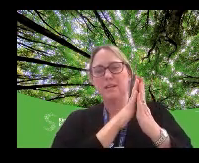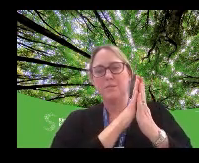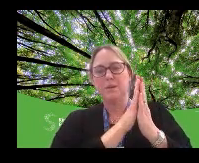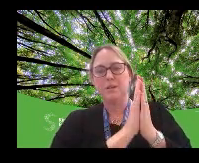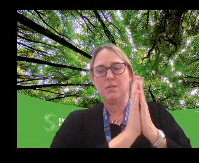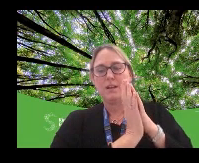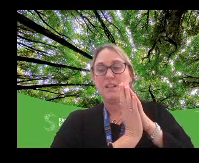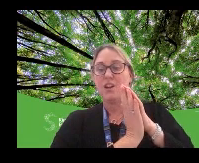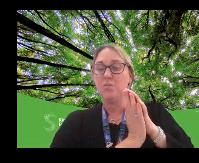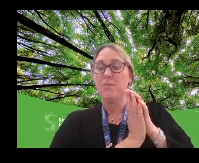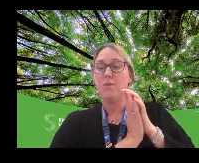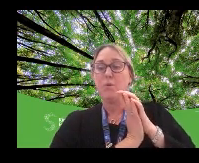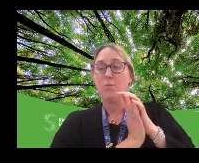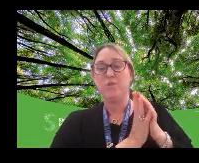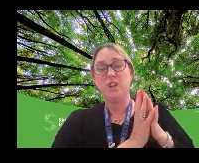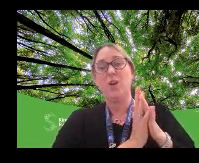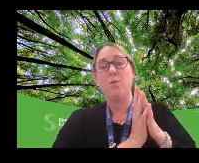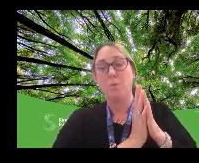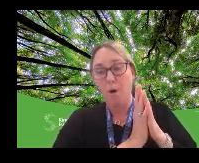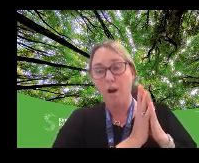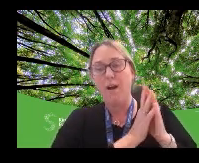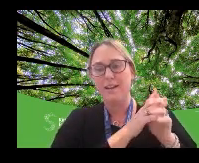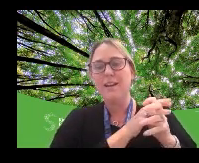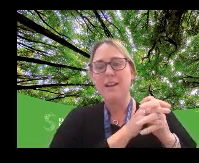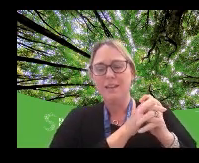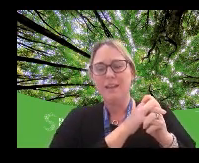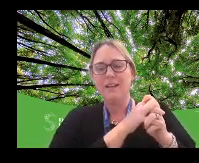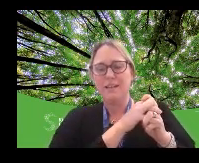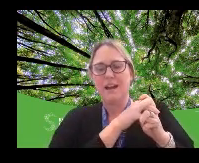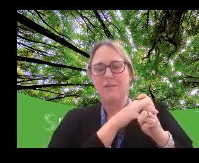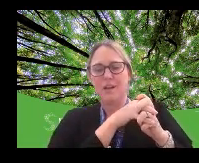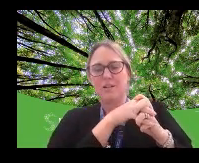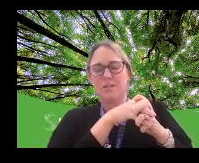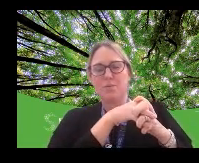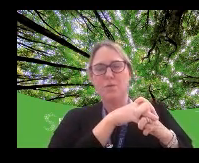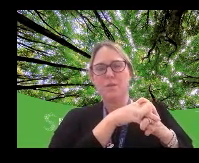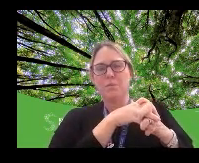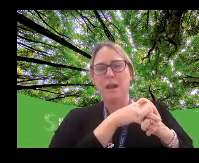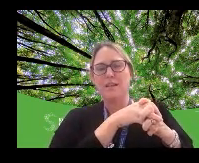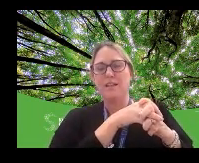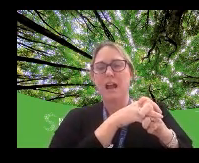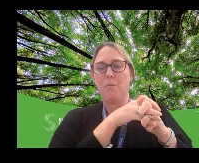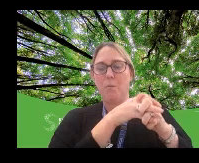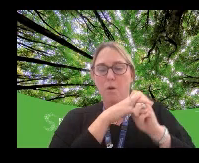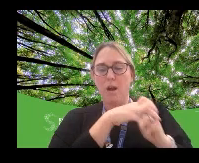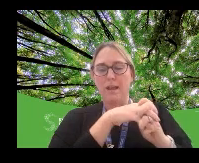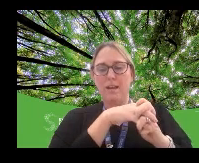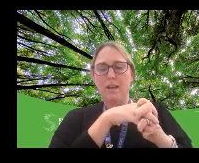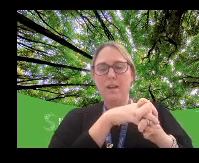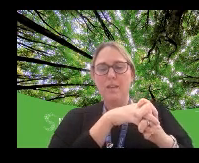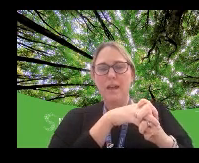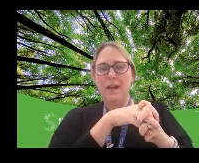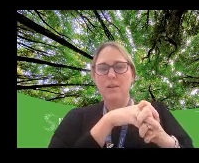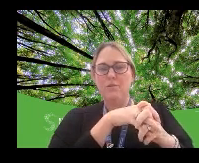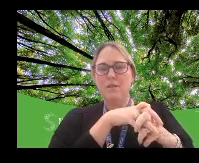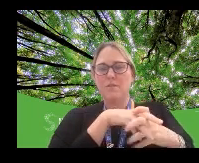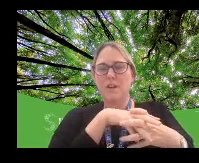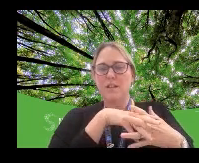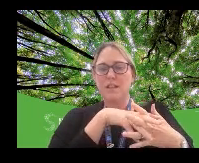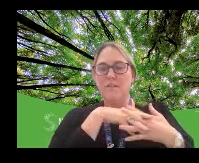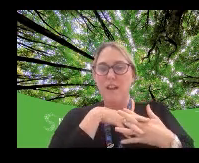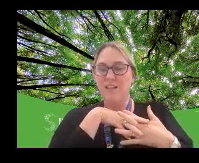we then need to be doing is the young people that want to know why they need to have that support in place and why